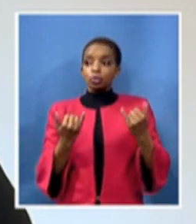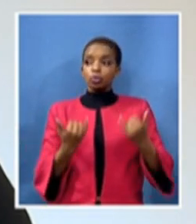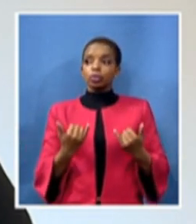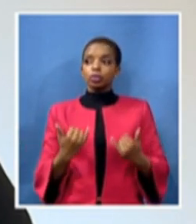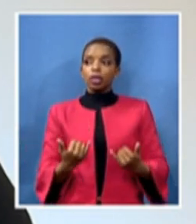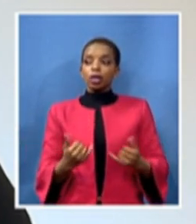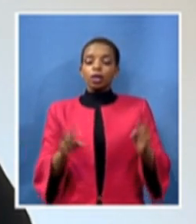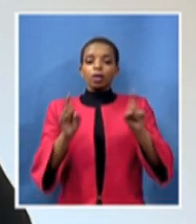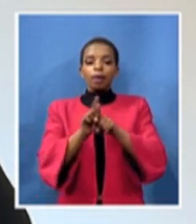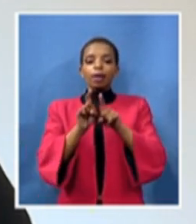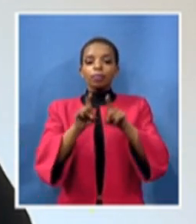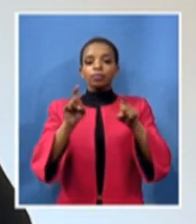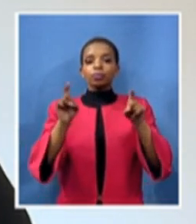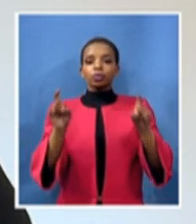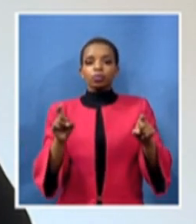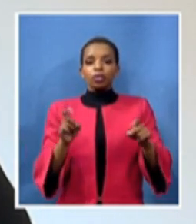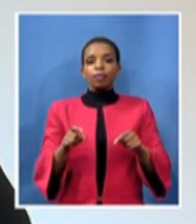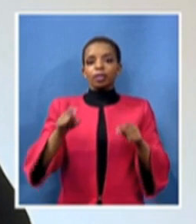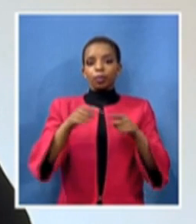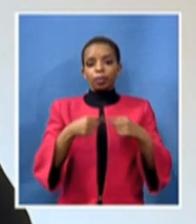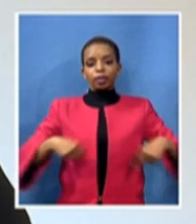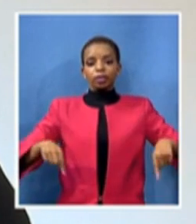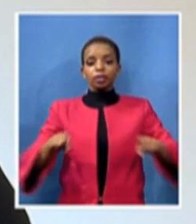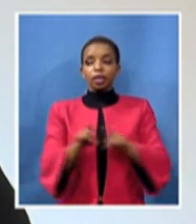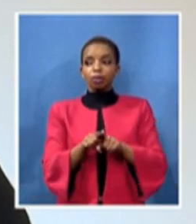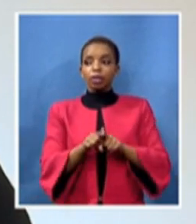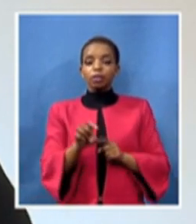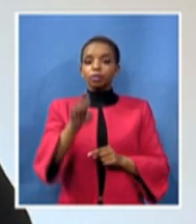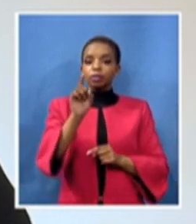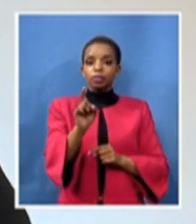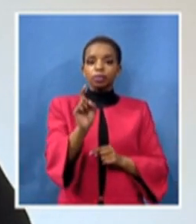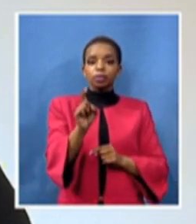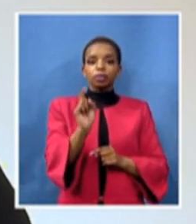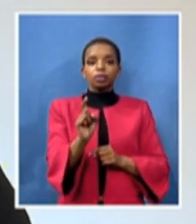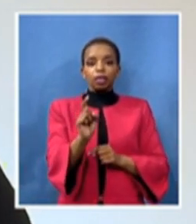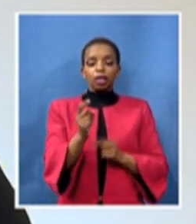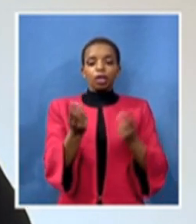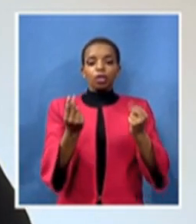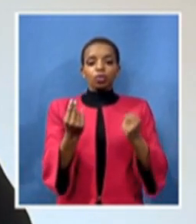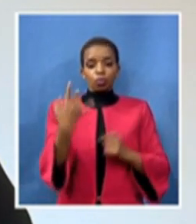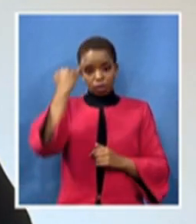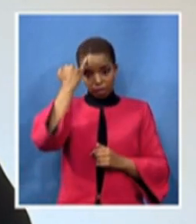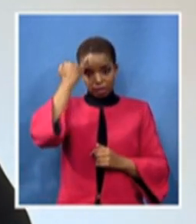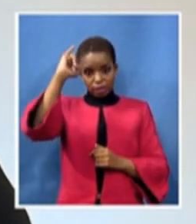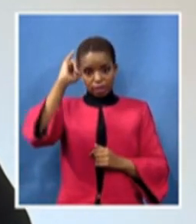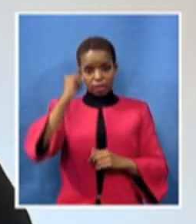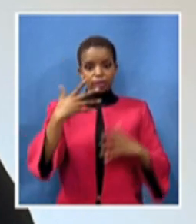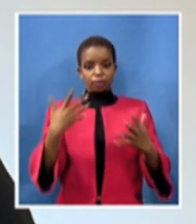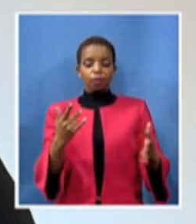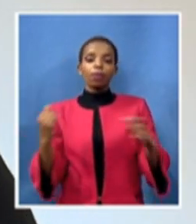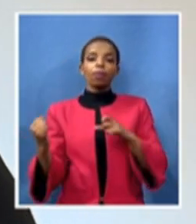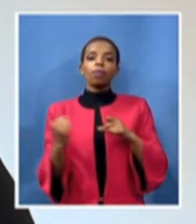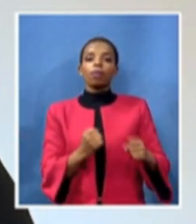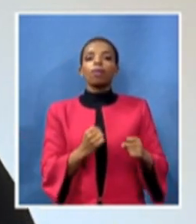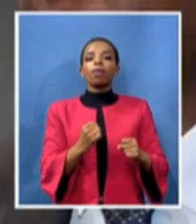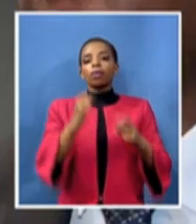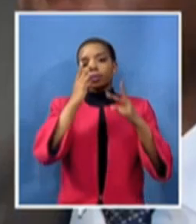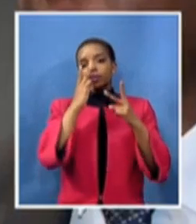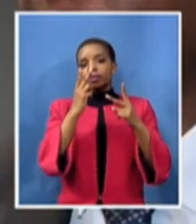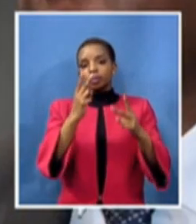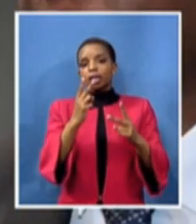awake, to adjust to new ideas, to remain vigilant, and to face the challenges of change. Amandla.